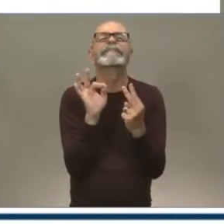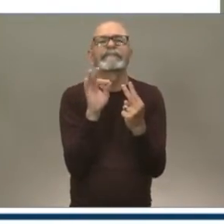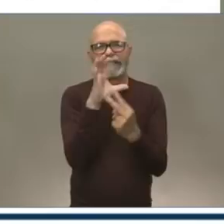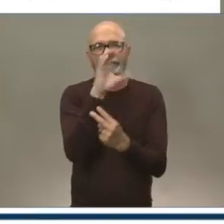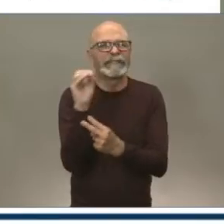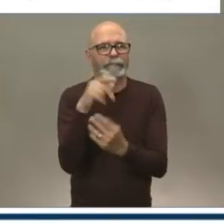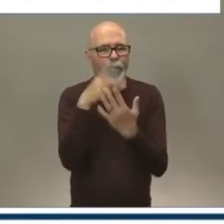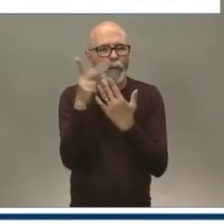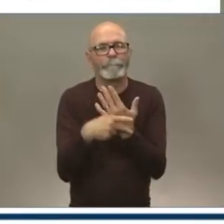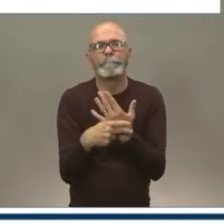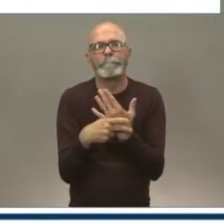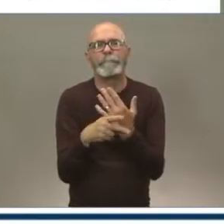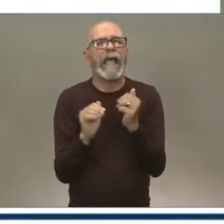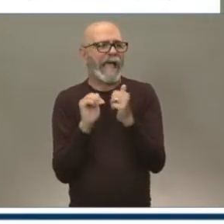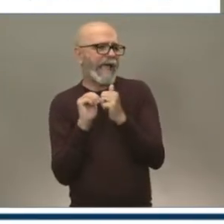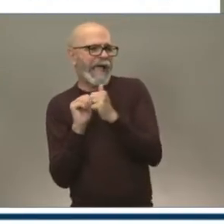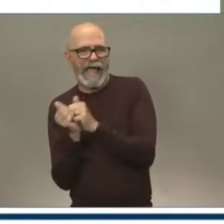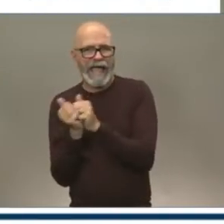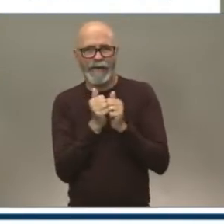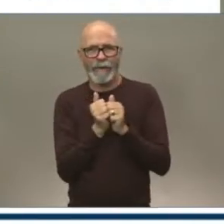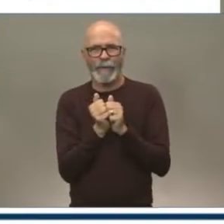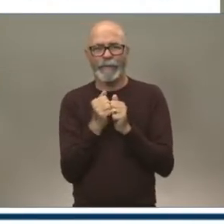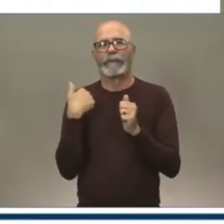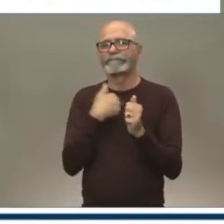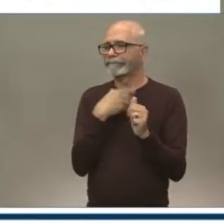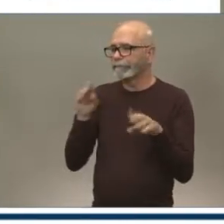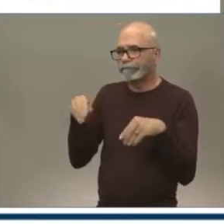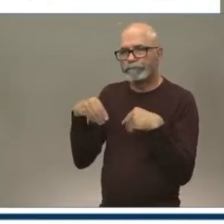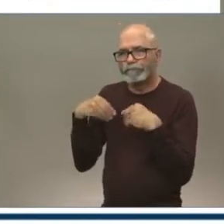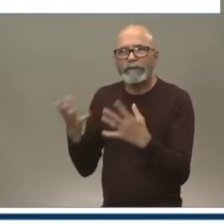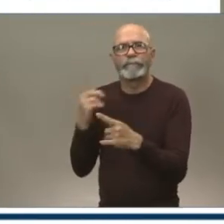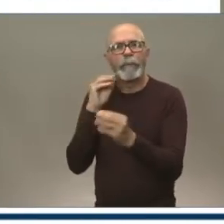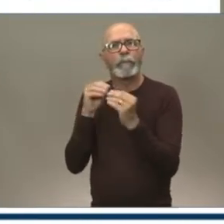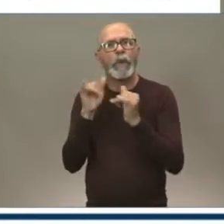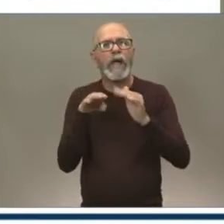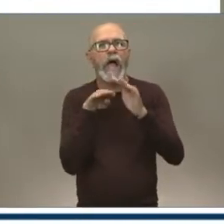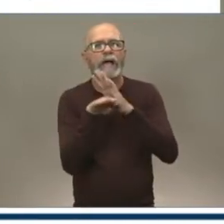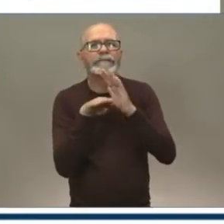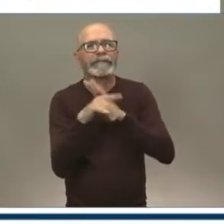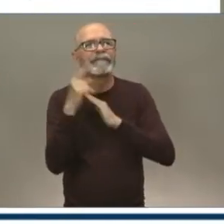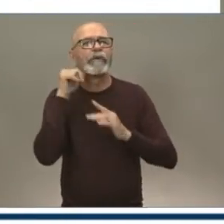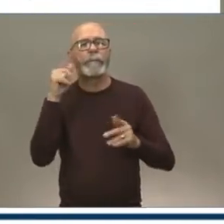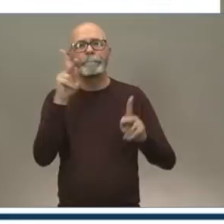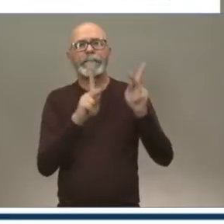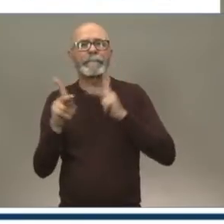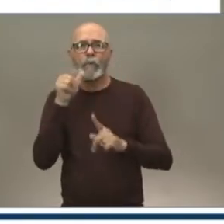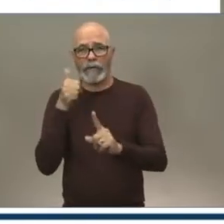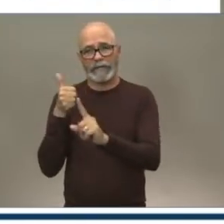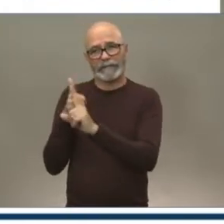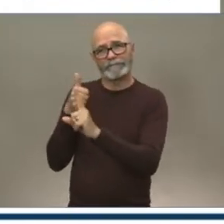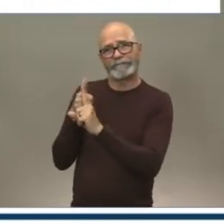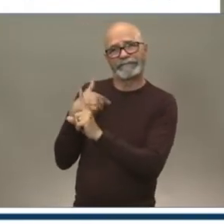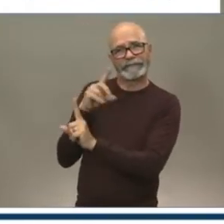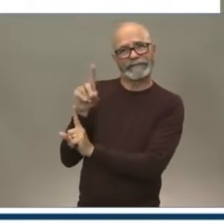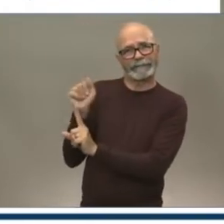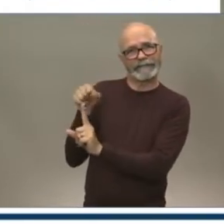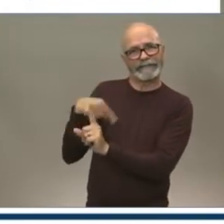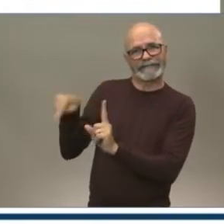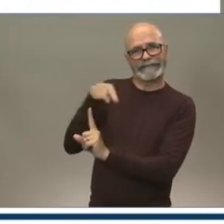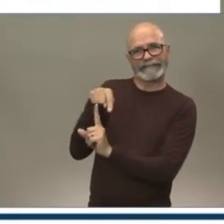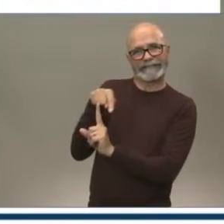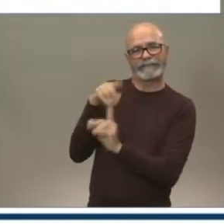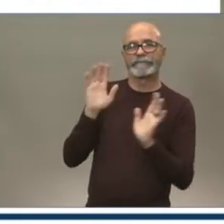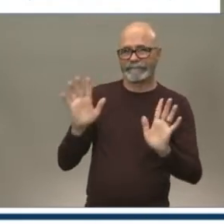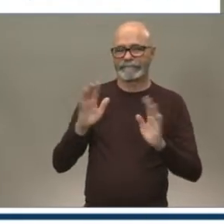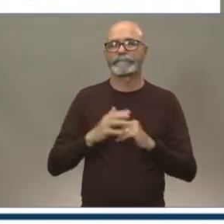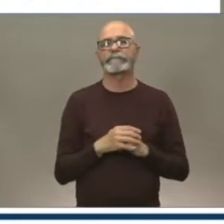about increasing access to vaccination for people with substantive challenges because of their disabilities. The workers in